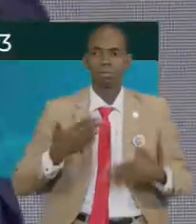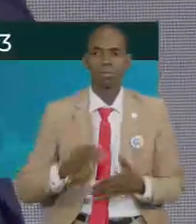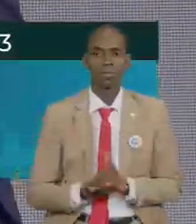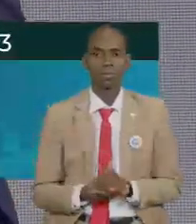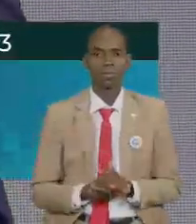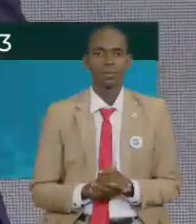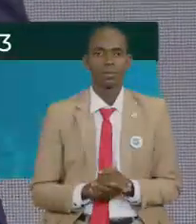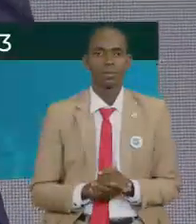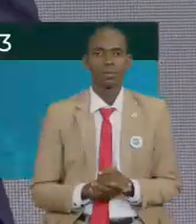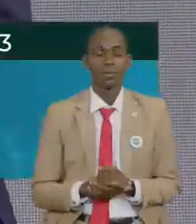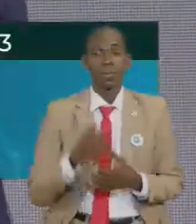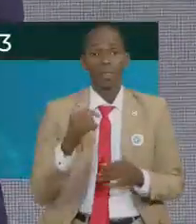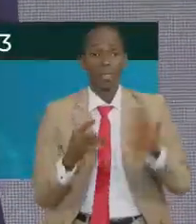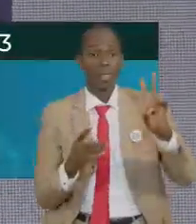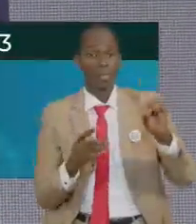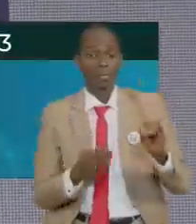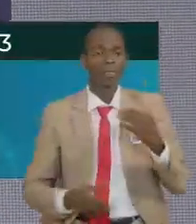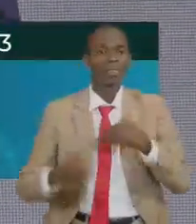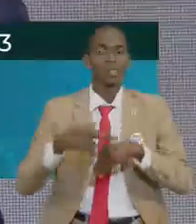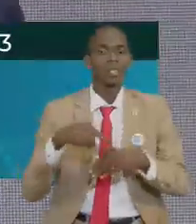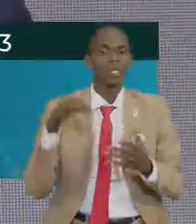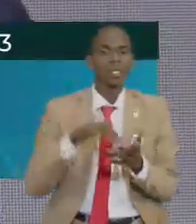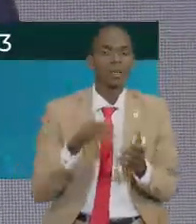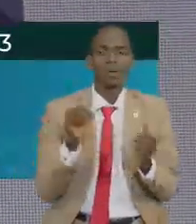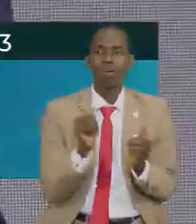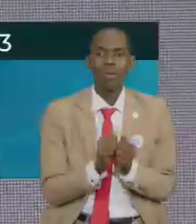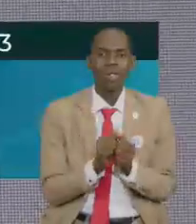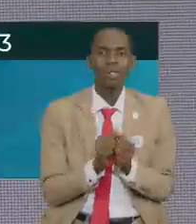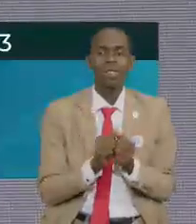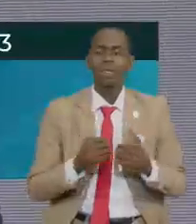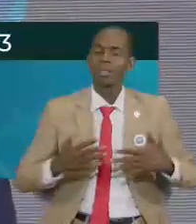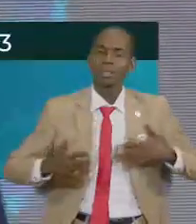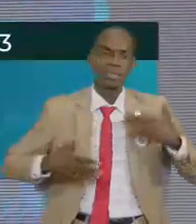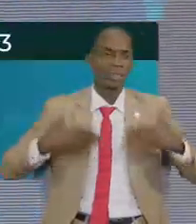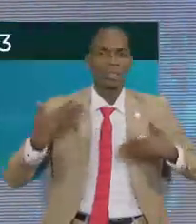The 70 returned again with joy.